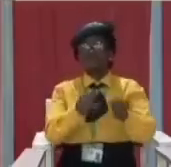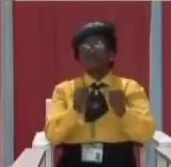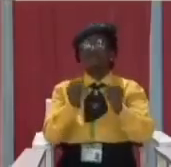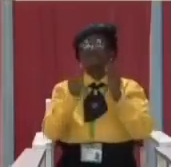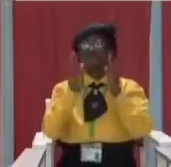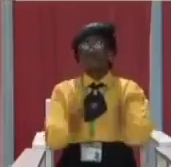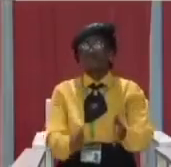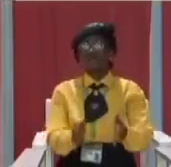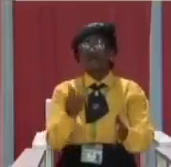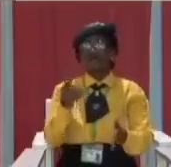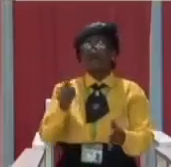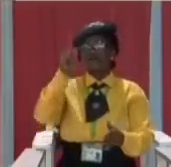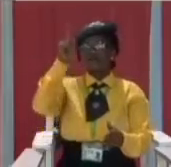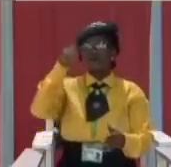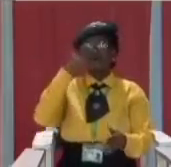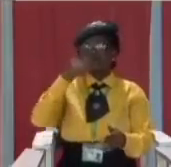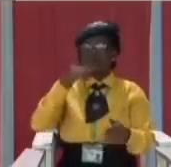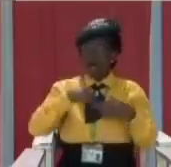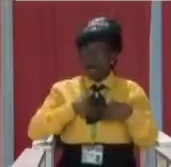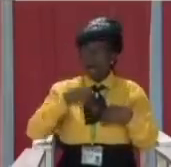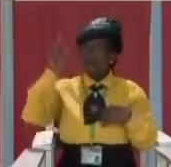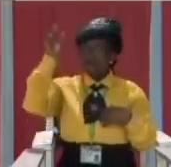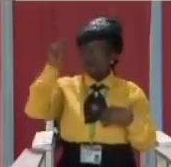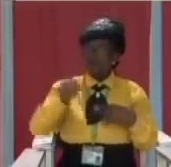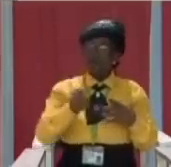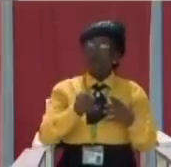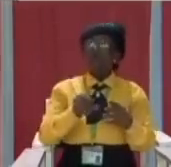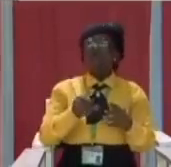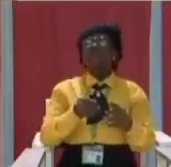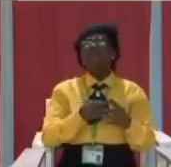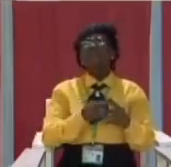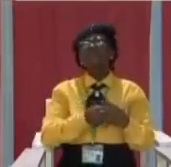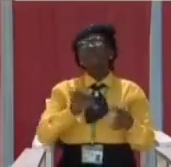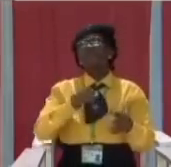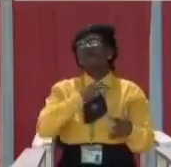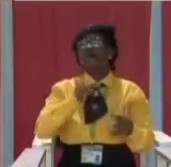the one who has no beginning and has no ending,